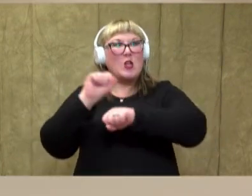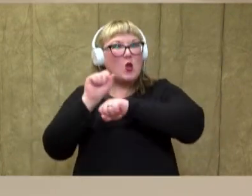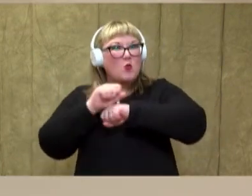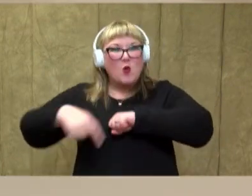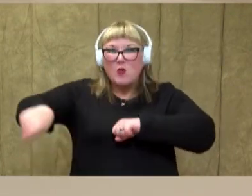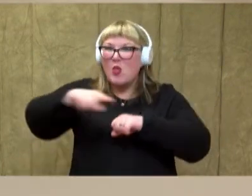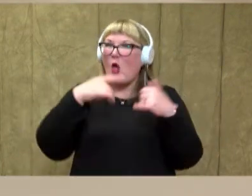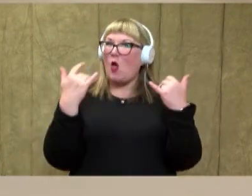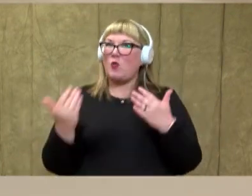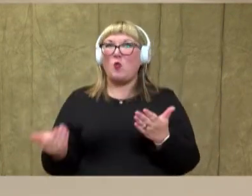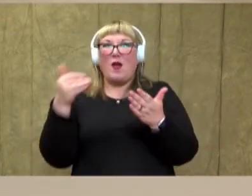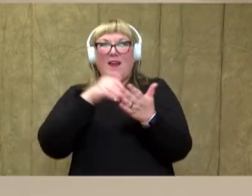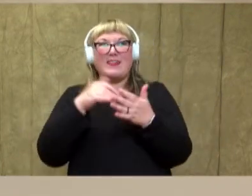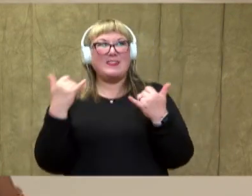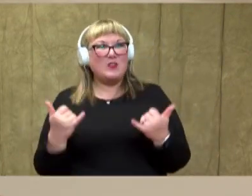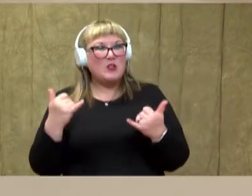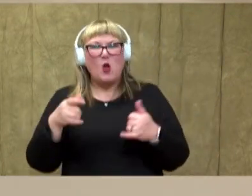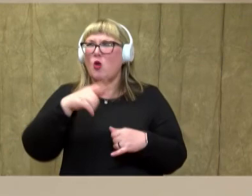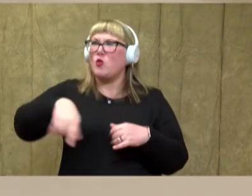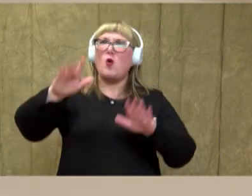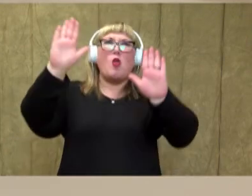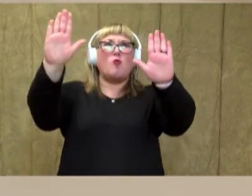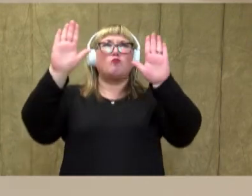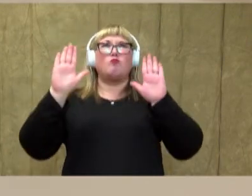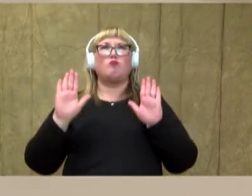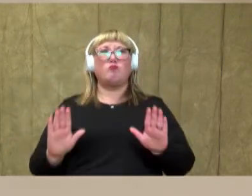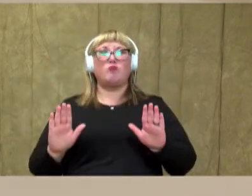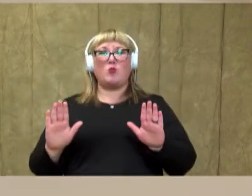you all again today. You all are wonderful